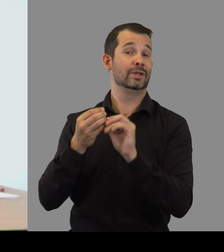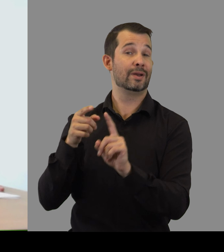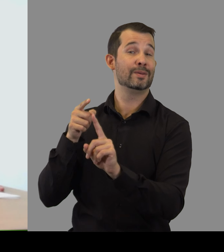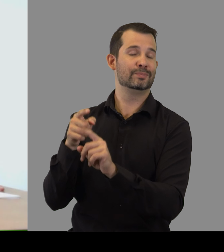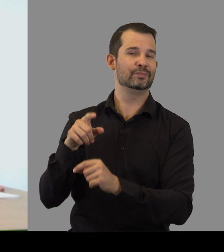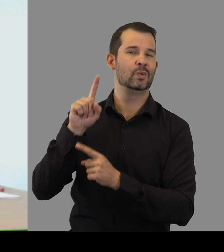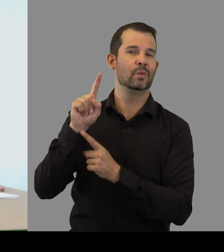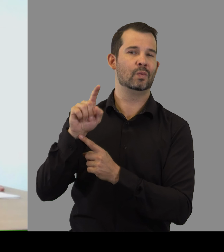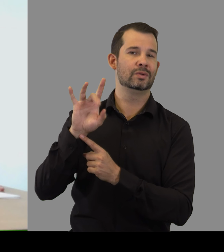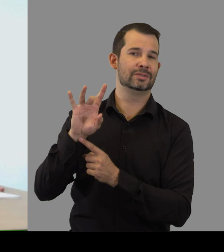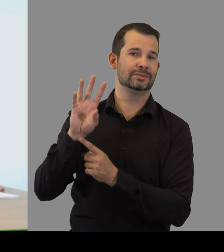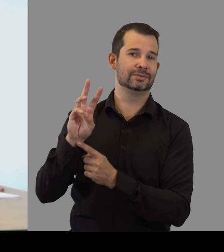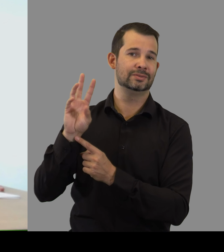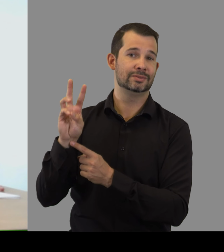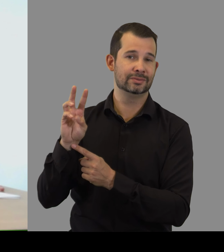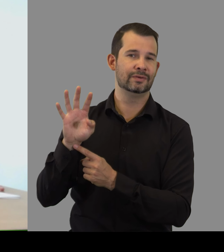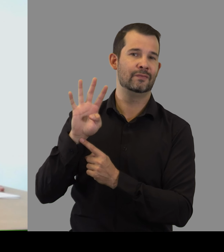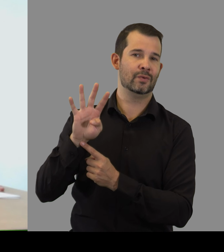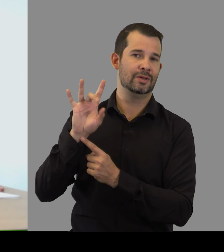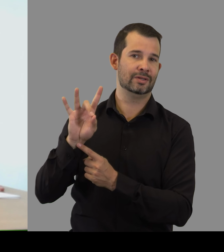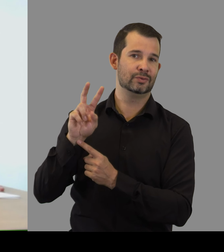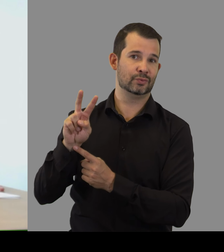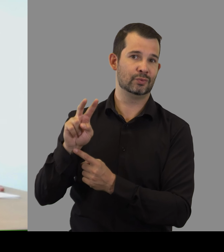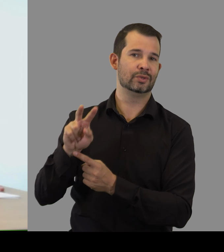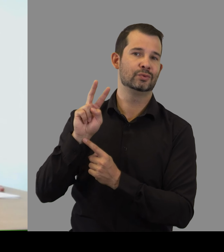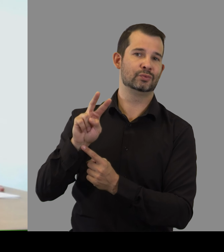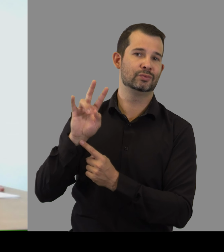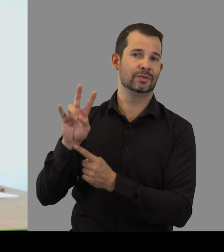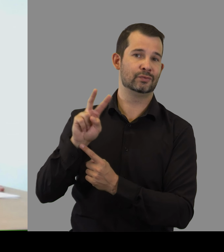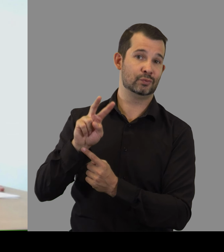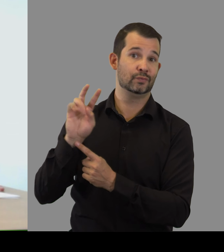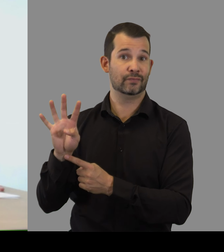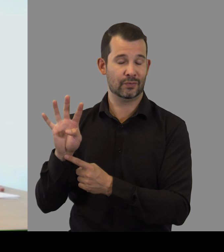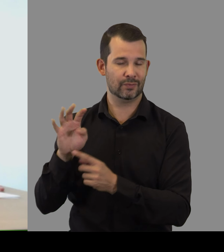416-482-8255. We also have a toll-free number, which is